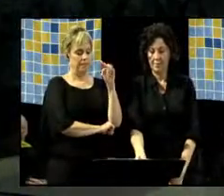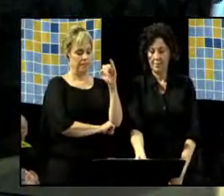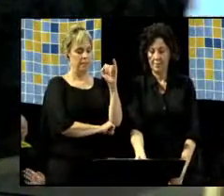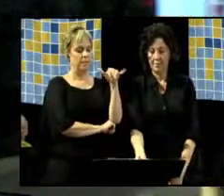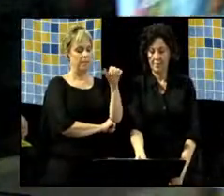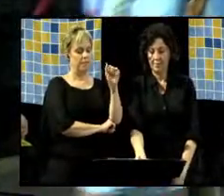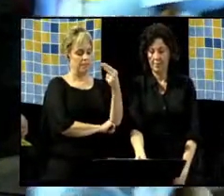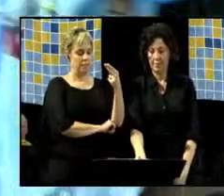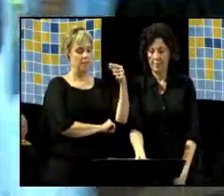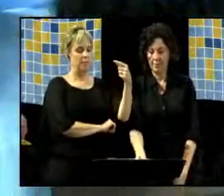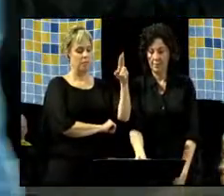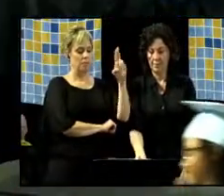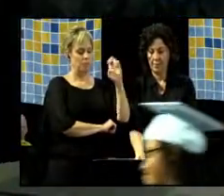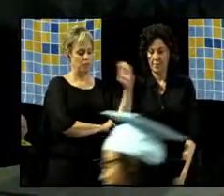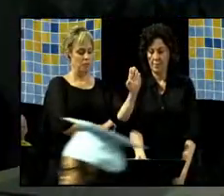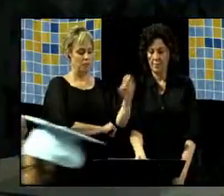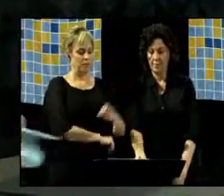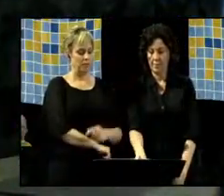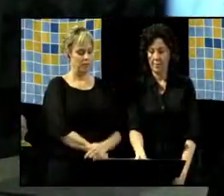Sanaya Laqueen Gregg.